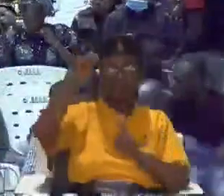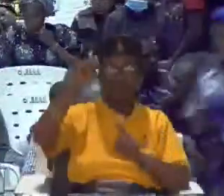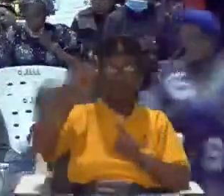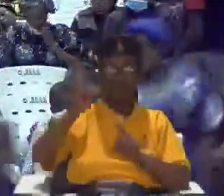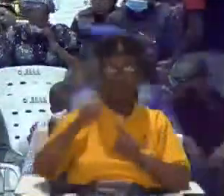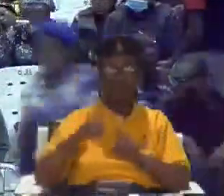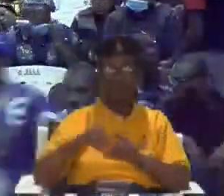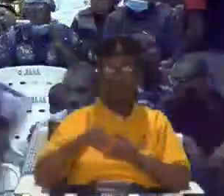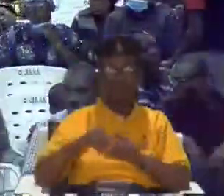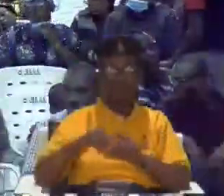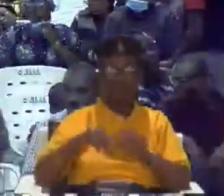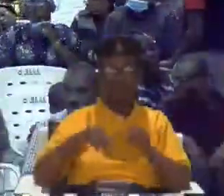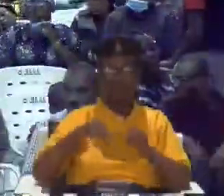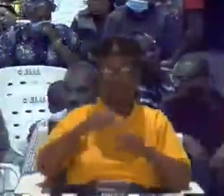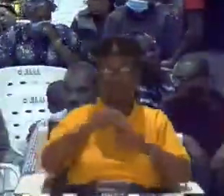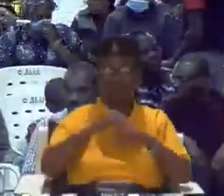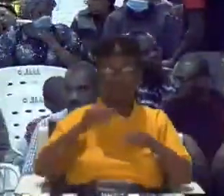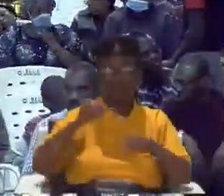And call on him.